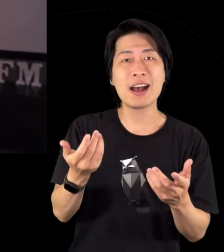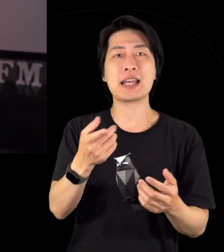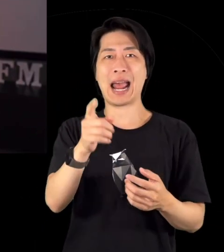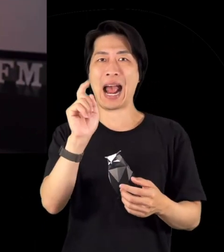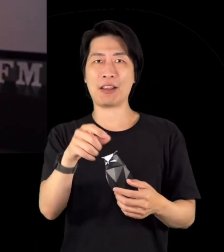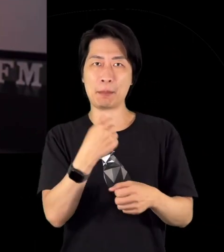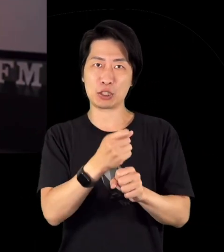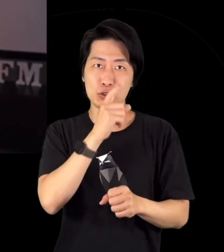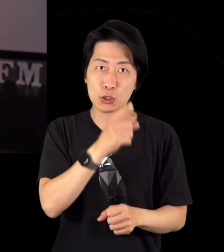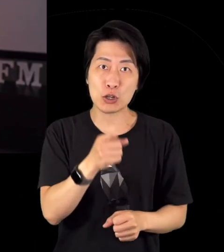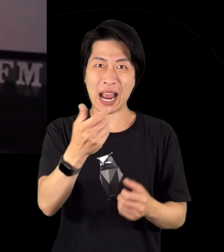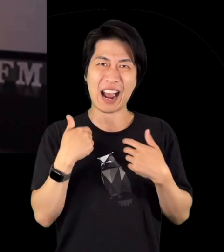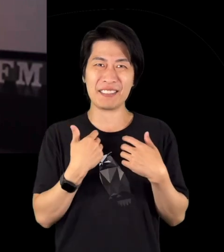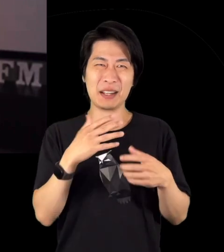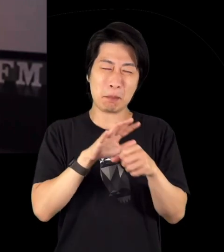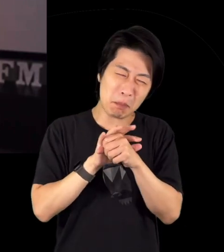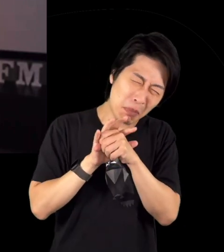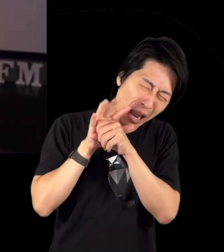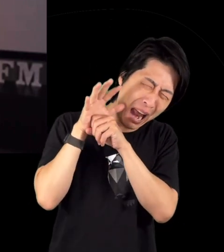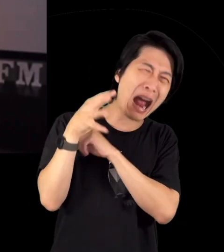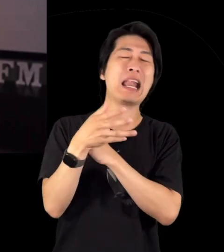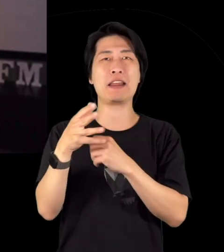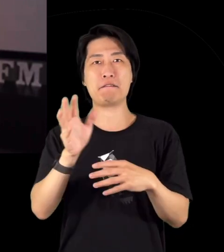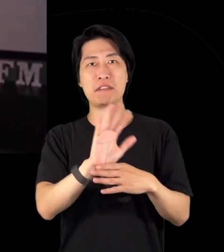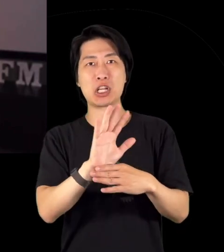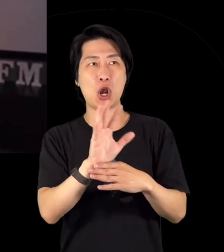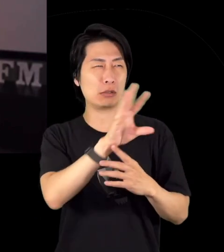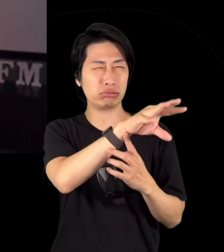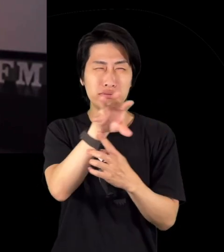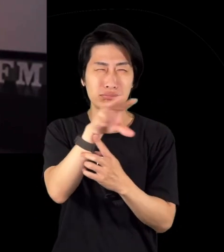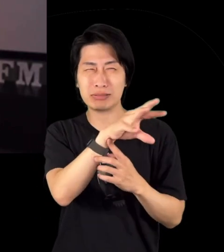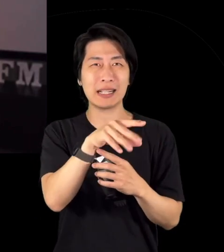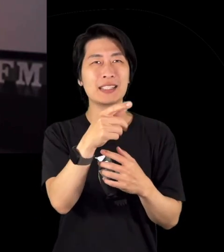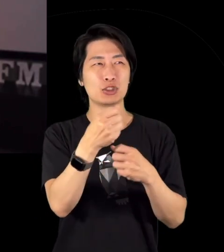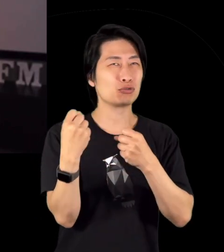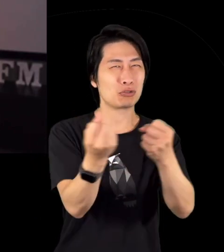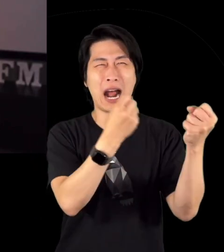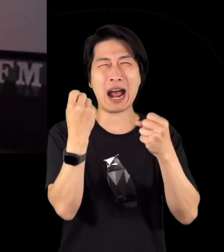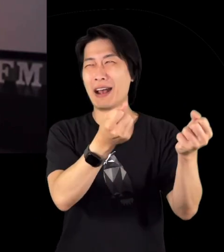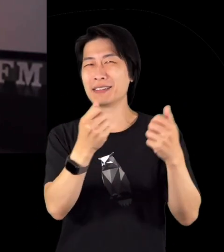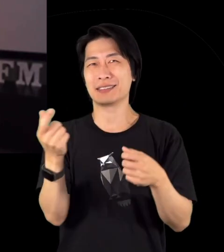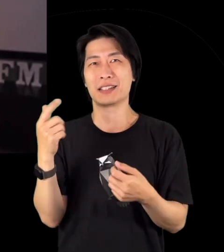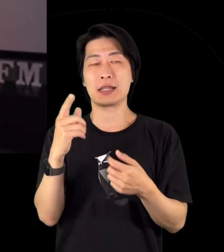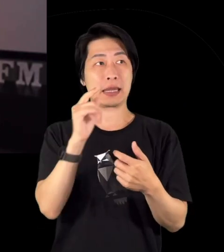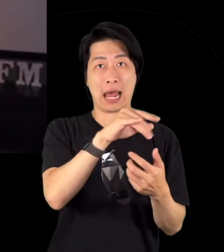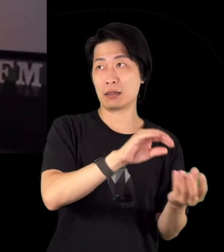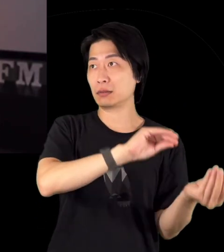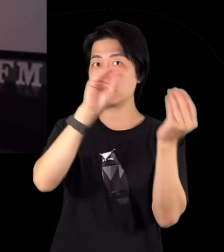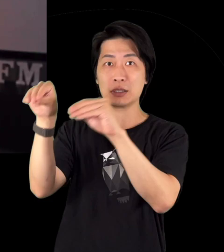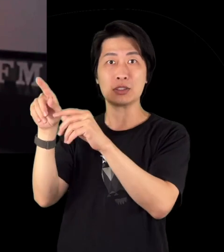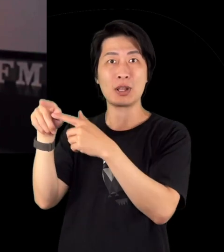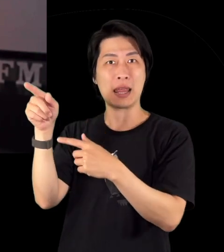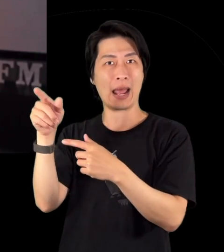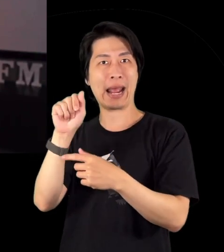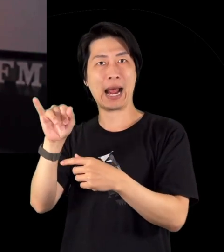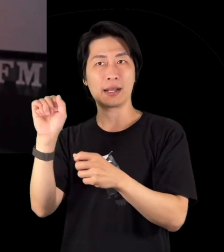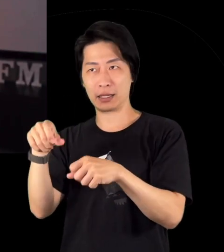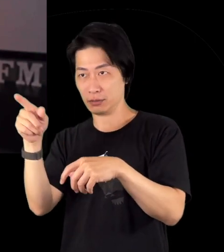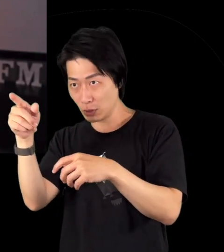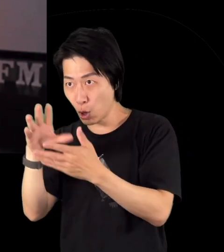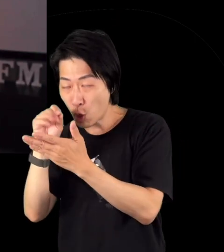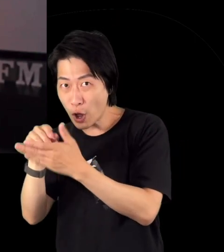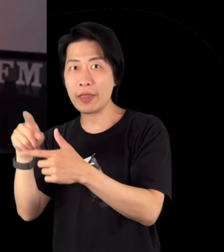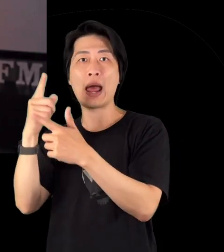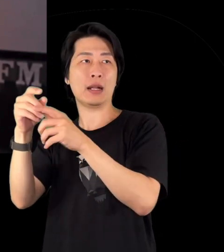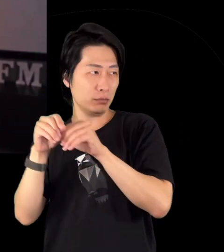by ensuring you have enough video data and enough data from the roads to power the system so that the car can drive itself. And so it may